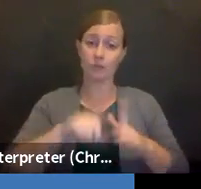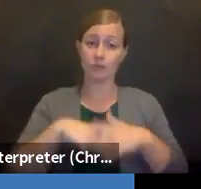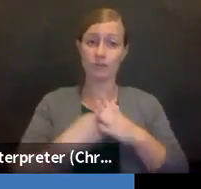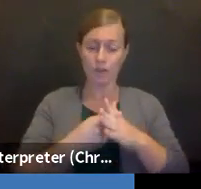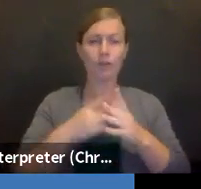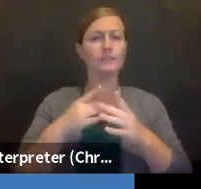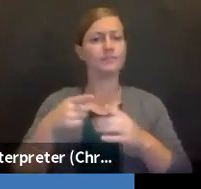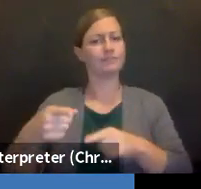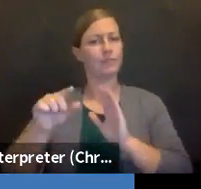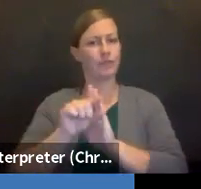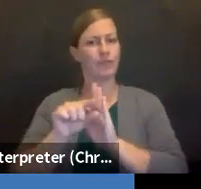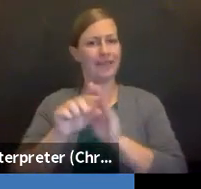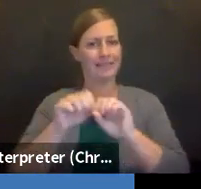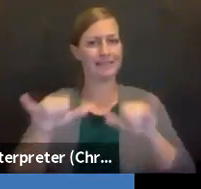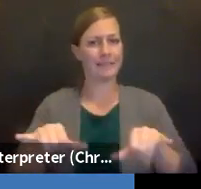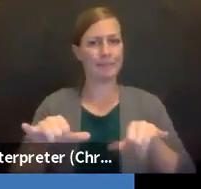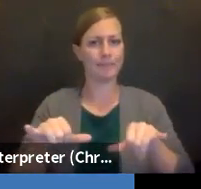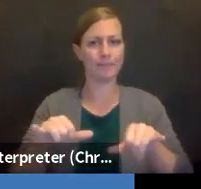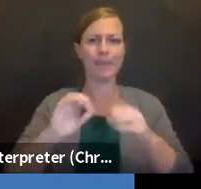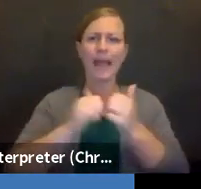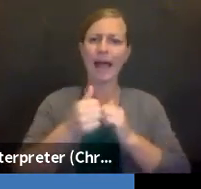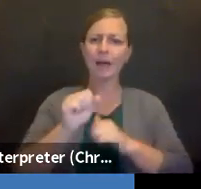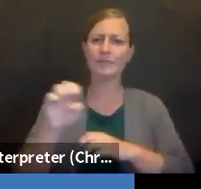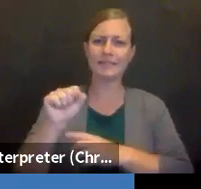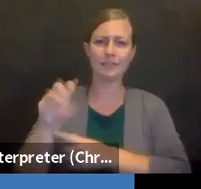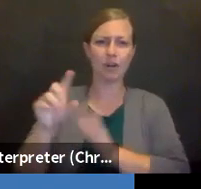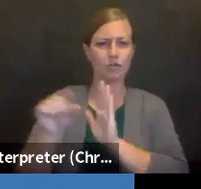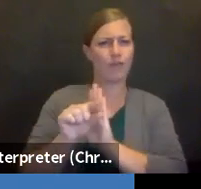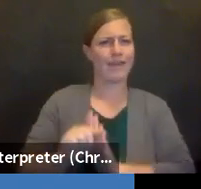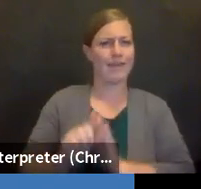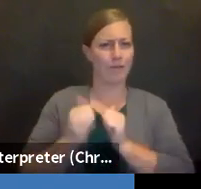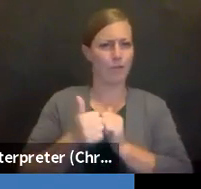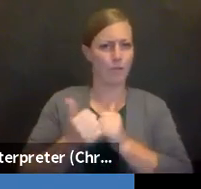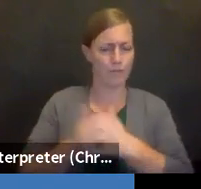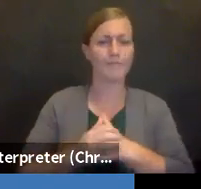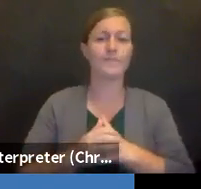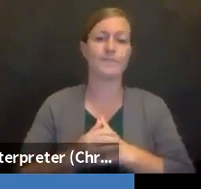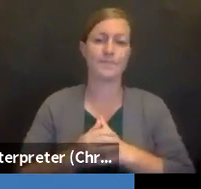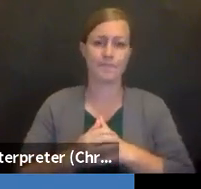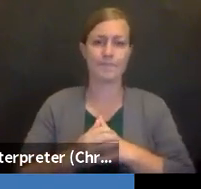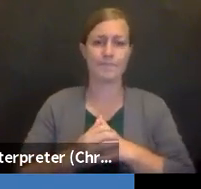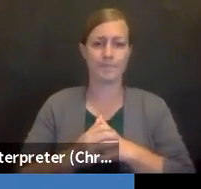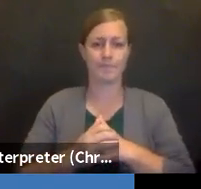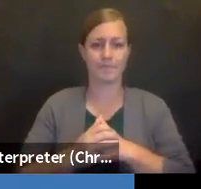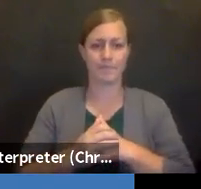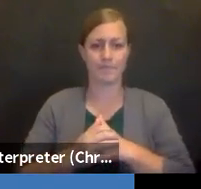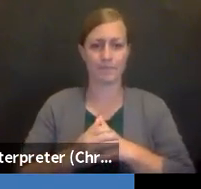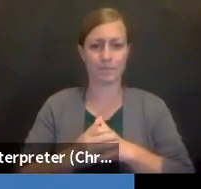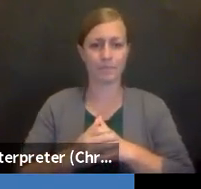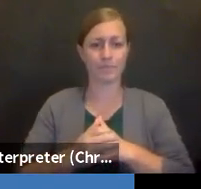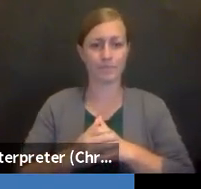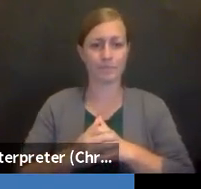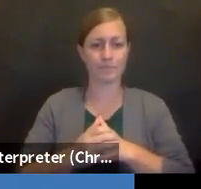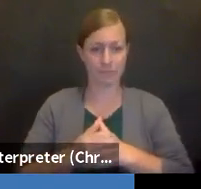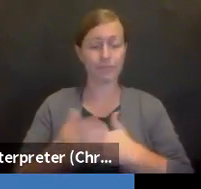grading system. How does Seesaw grade? So let's start there. Well, what do they do? So if I'm